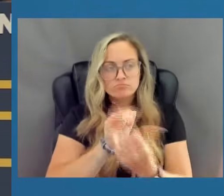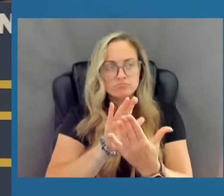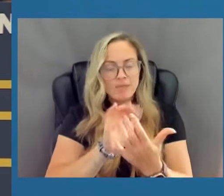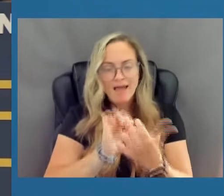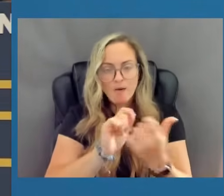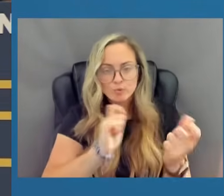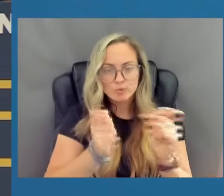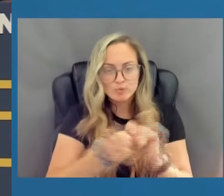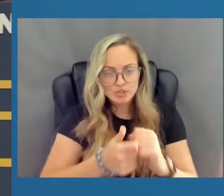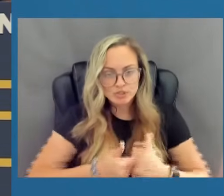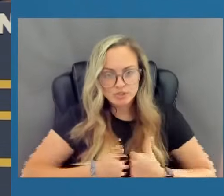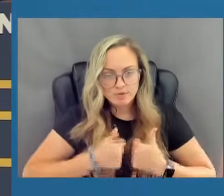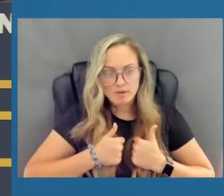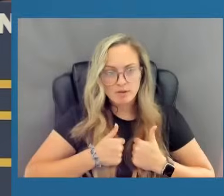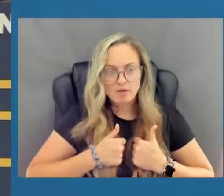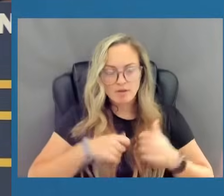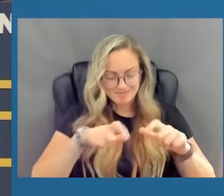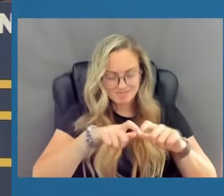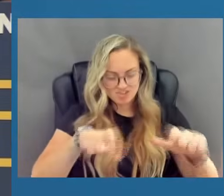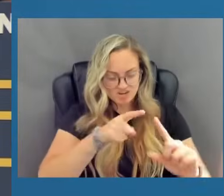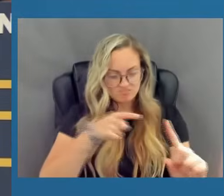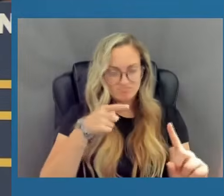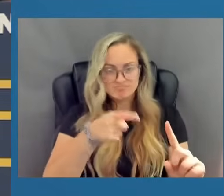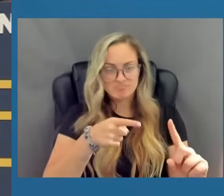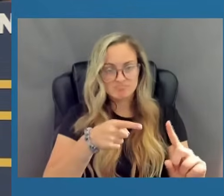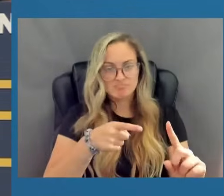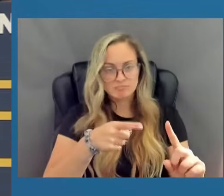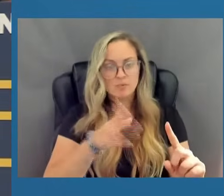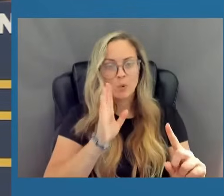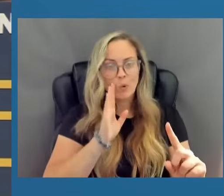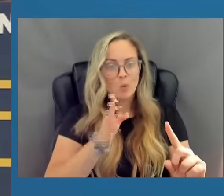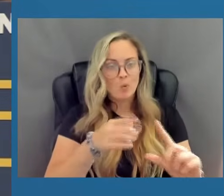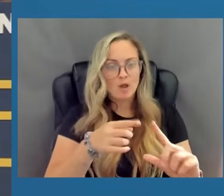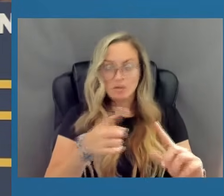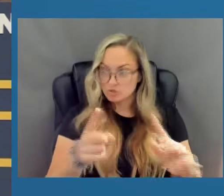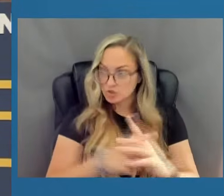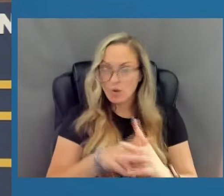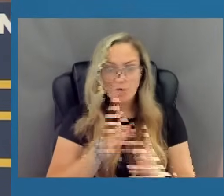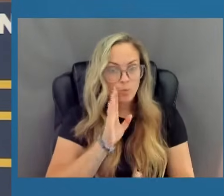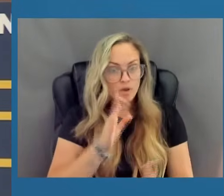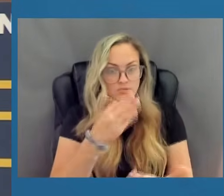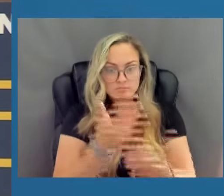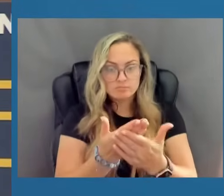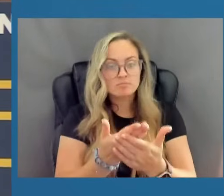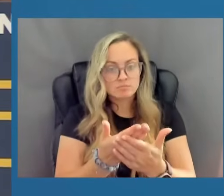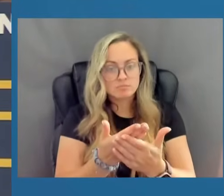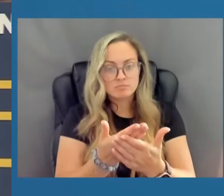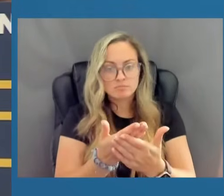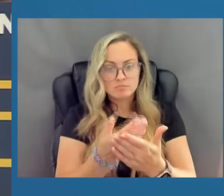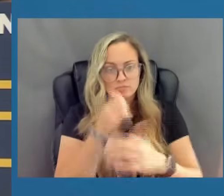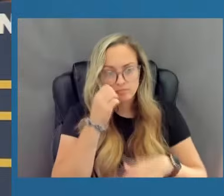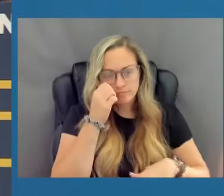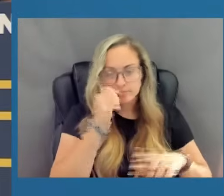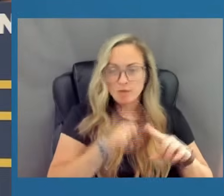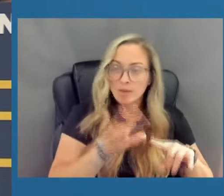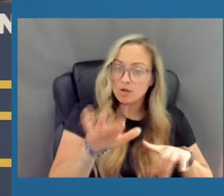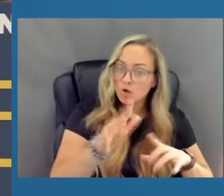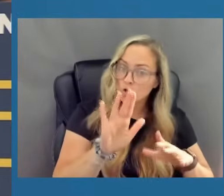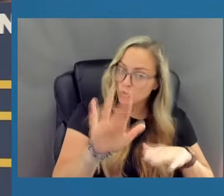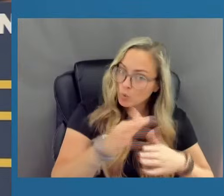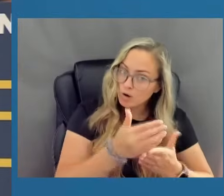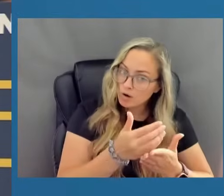And that's what a check is all about. It's going to show up. And we have, depending on your income, up